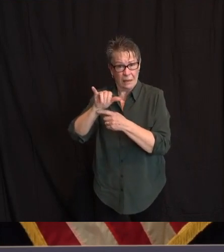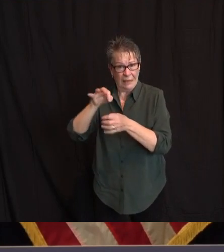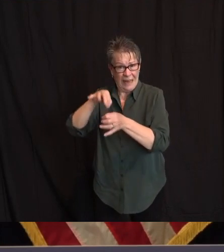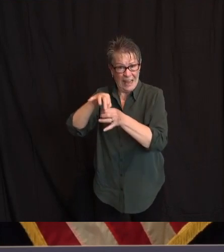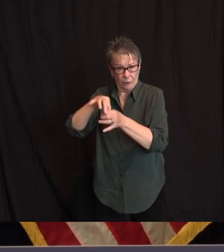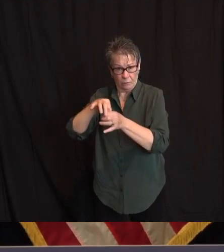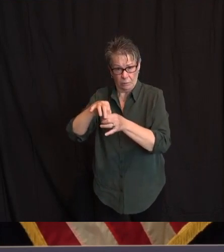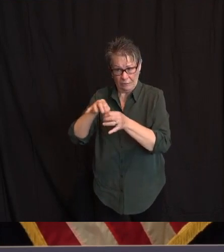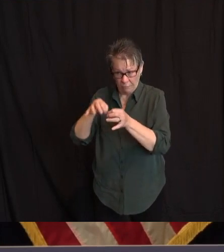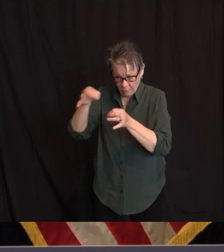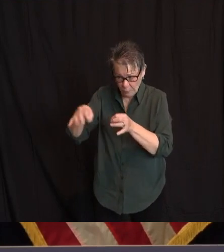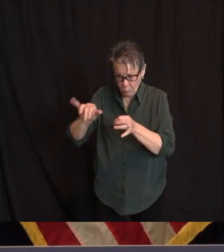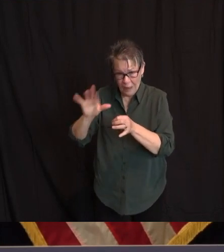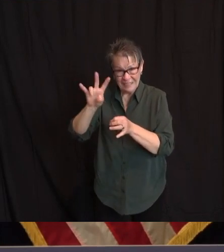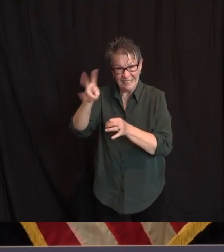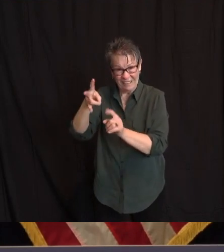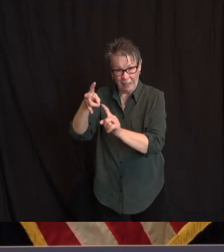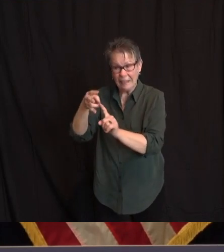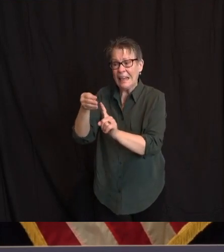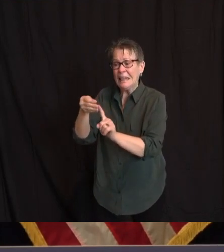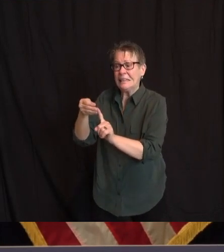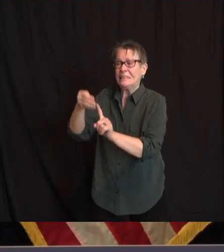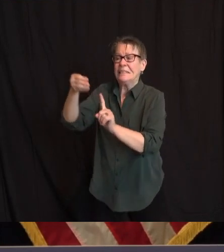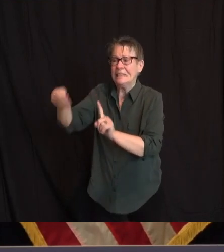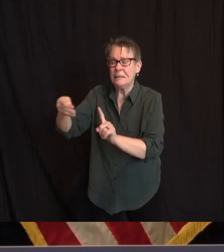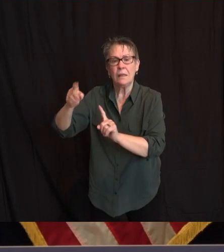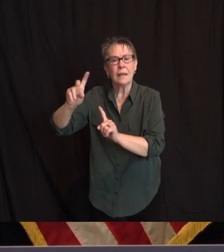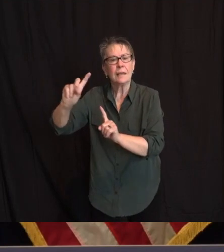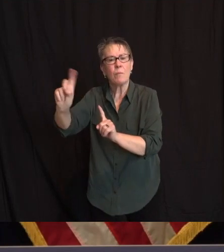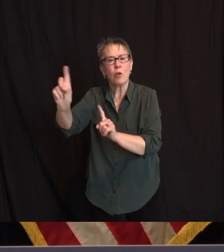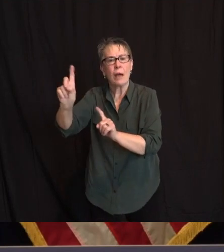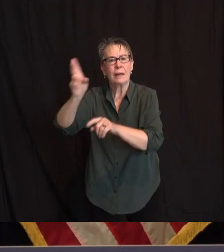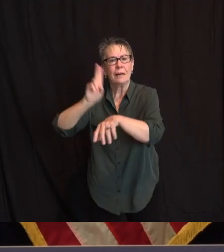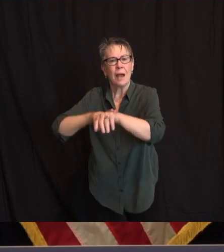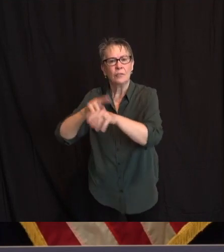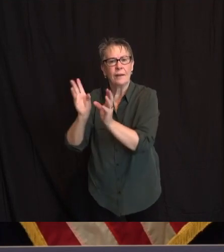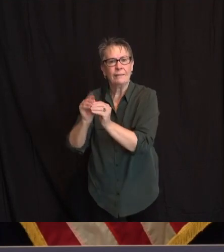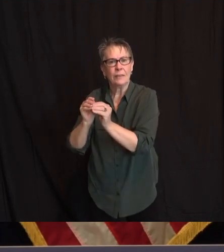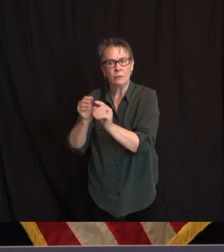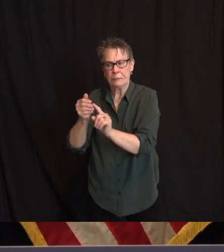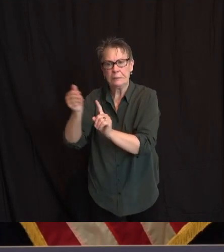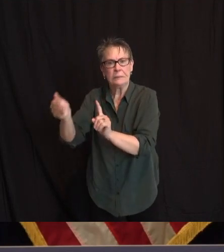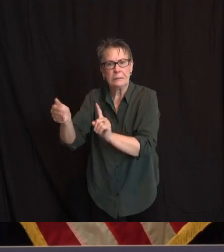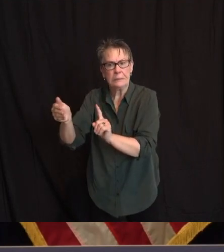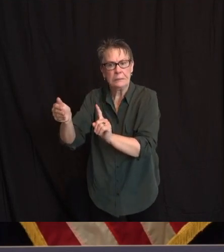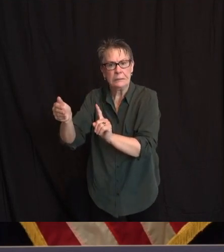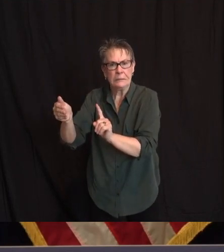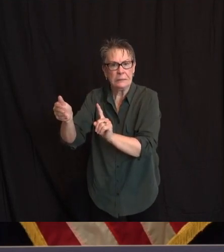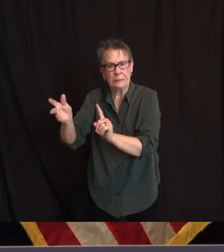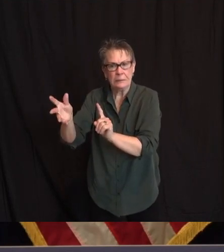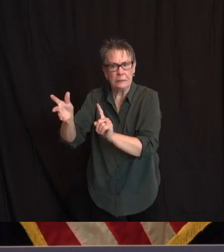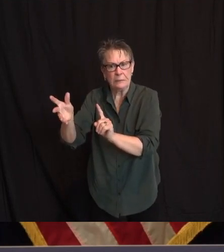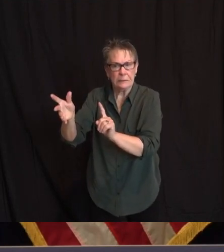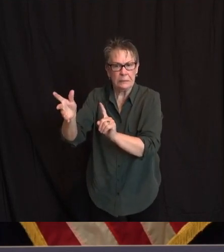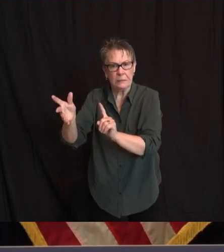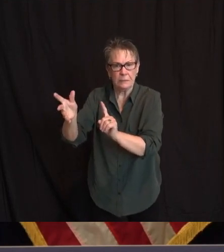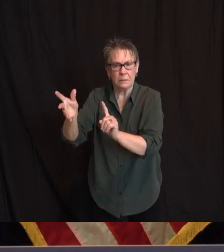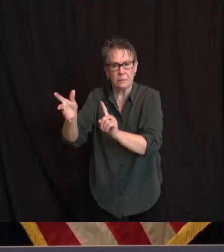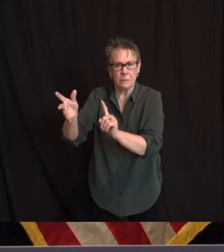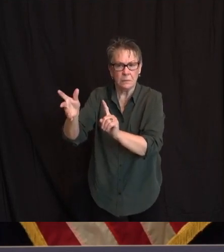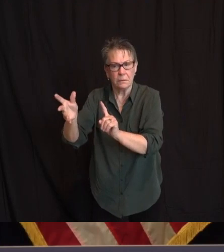aisle, is about the same runway as June 2nd had been to the what had been the July 13th convention,